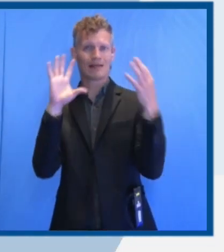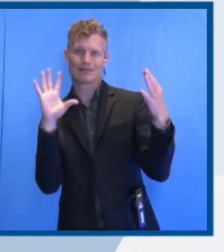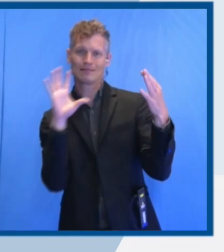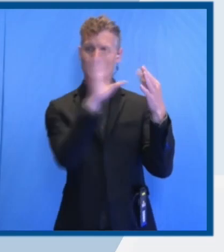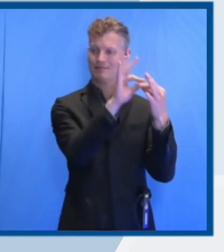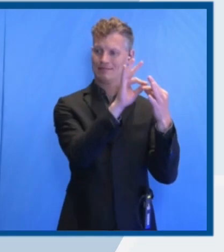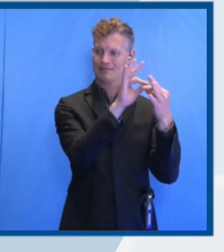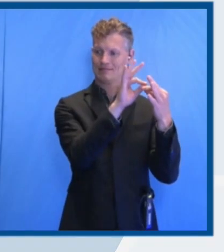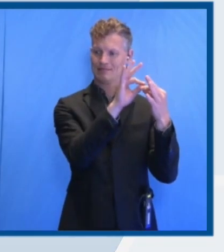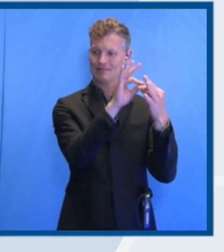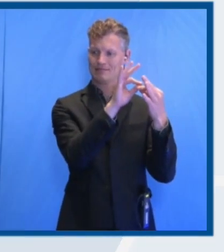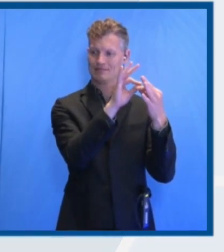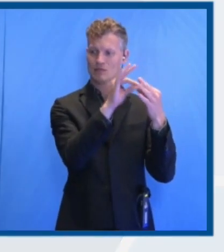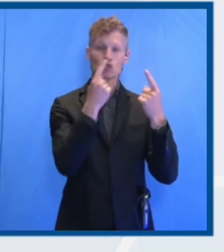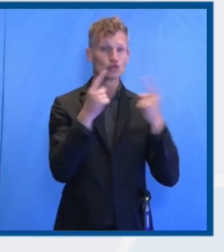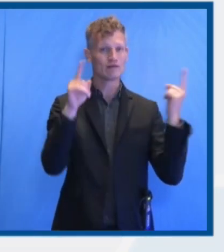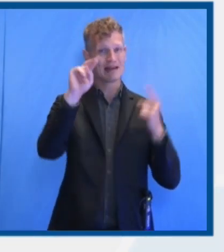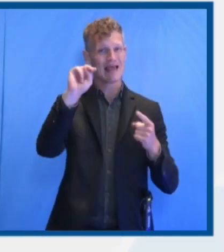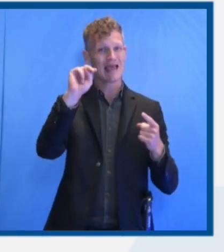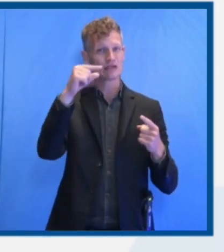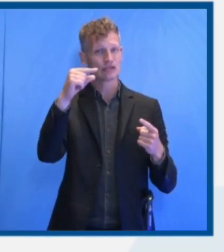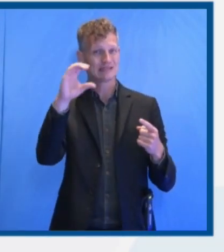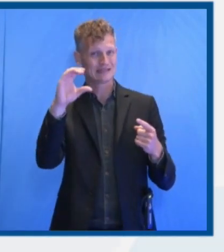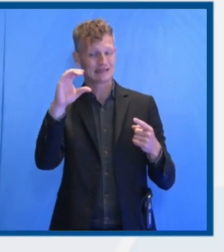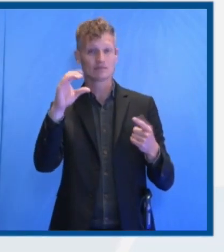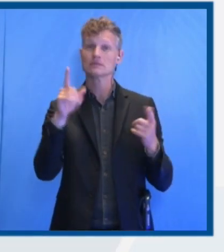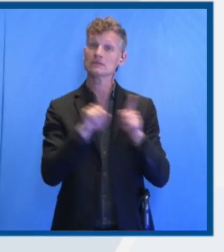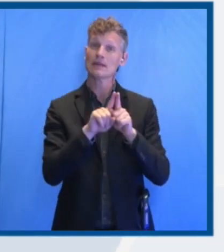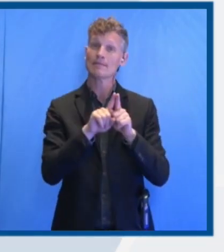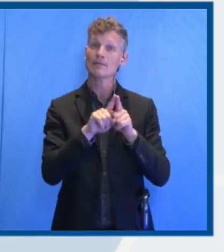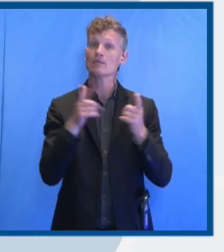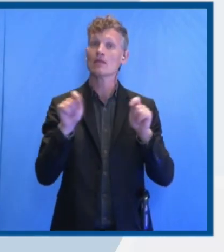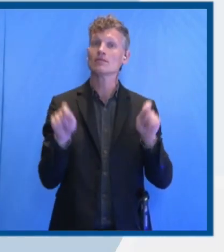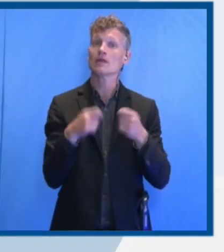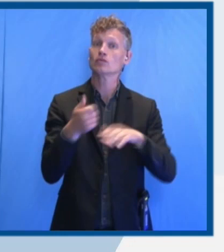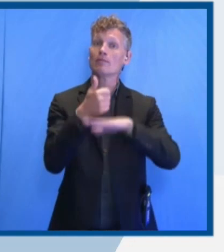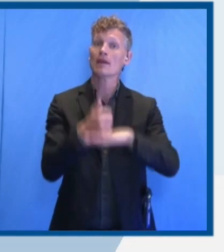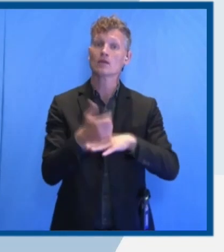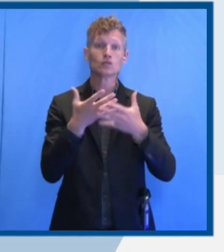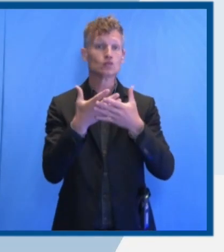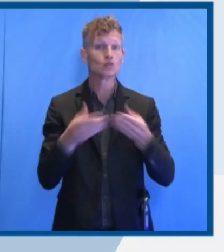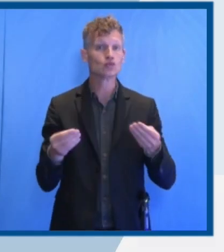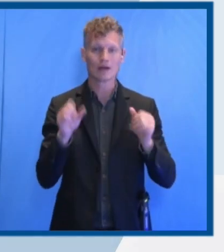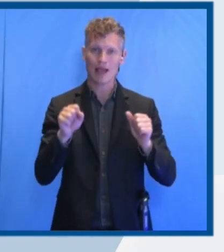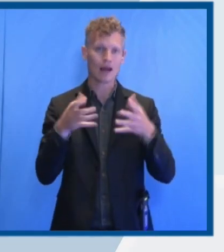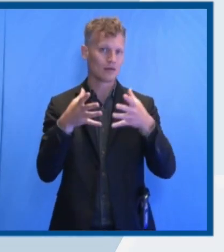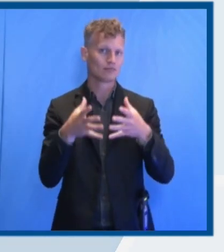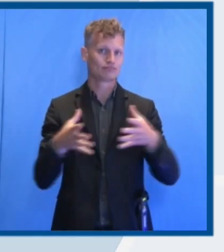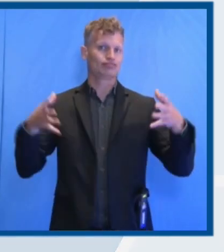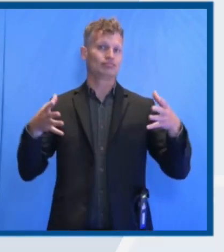different ways that we can scale up nature-based solutions, and allow me to touch on 3 of